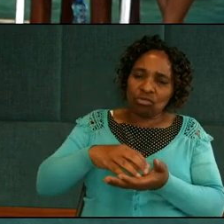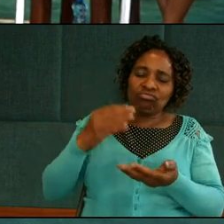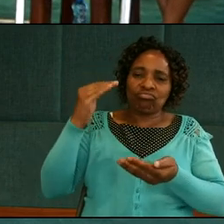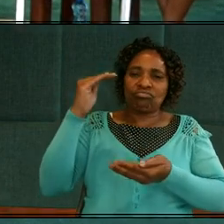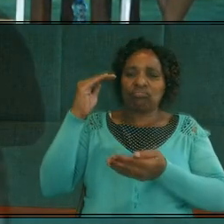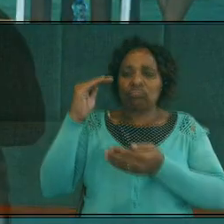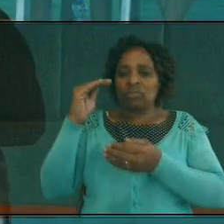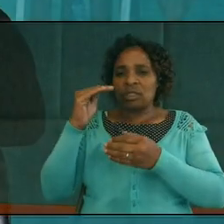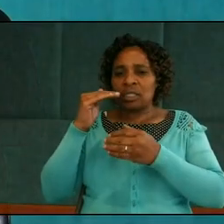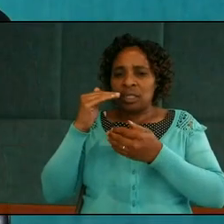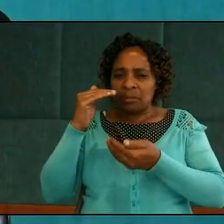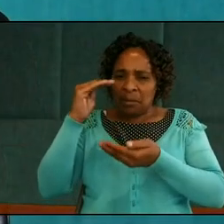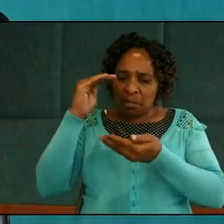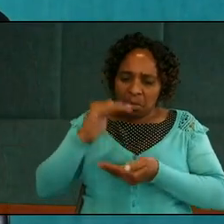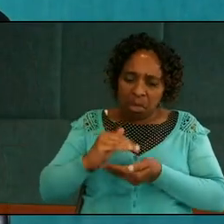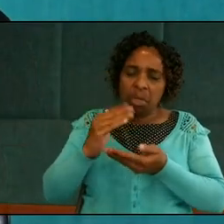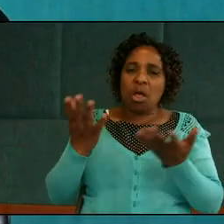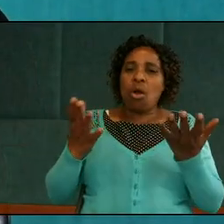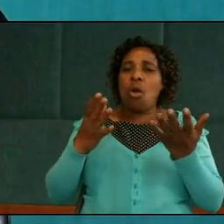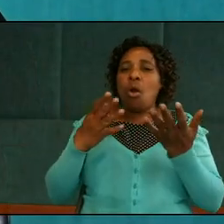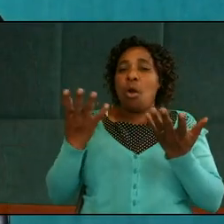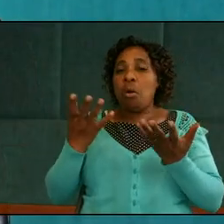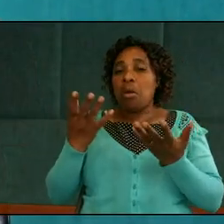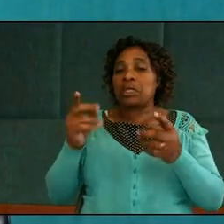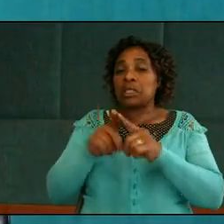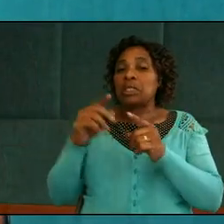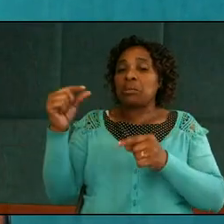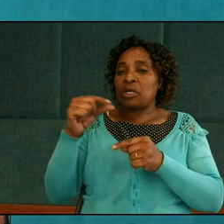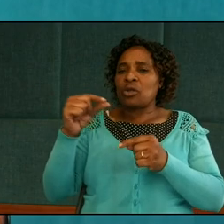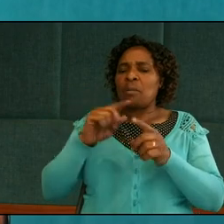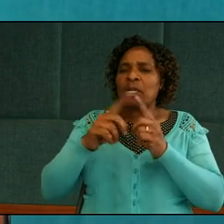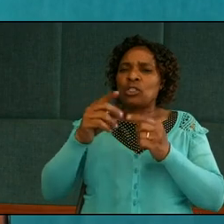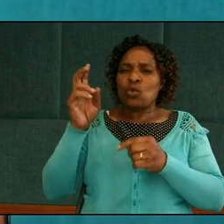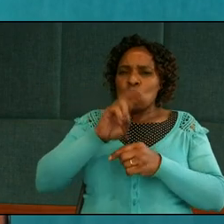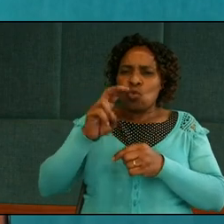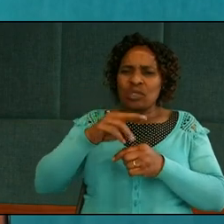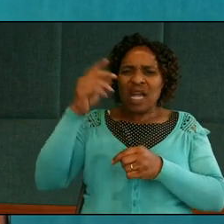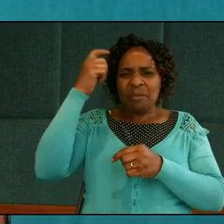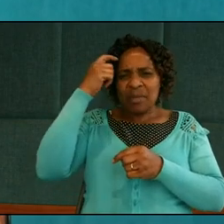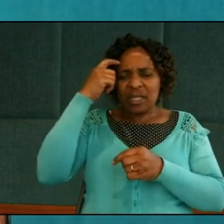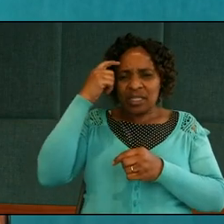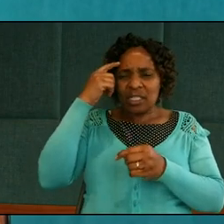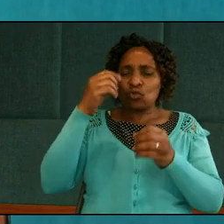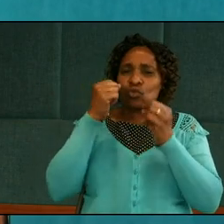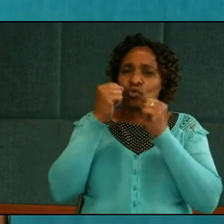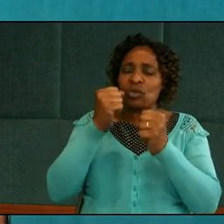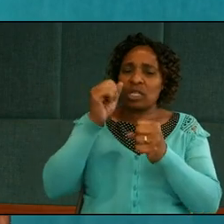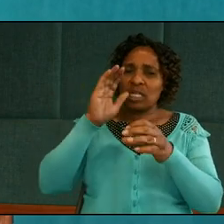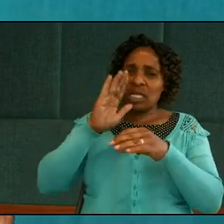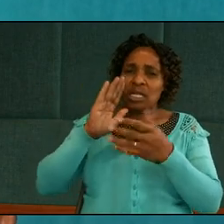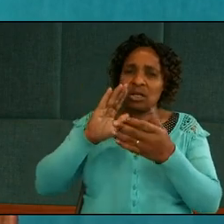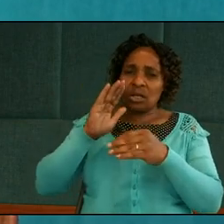like Gideon, but he looks at your abilities, where he strengthens it to his glory.